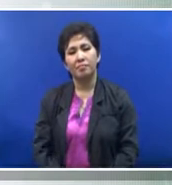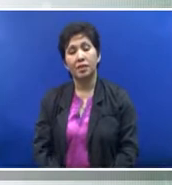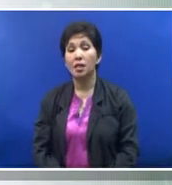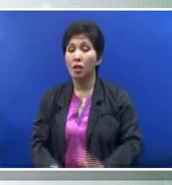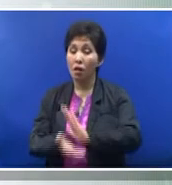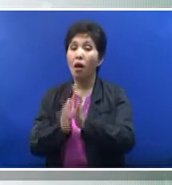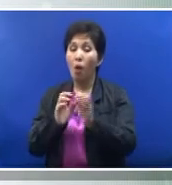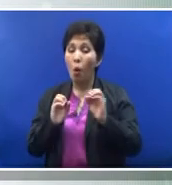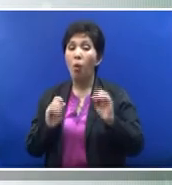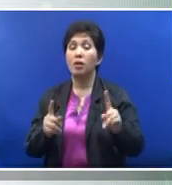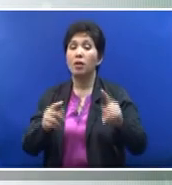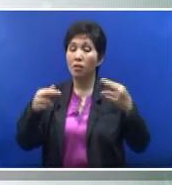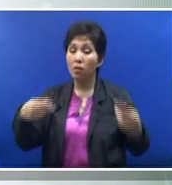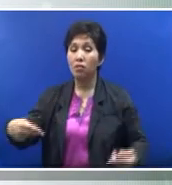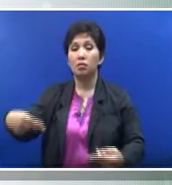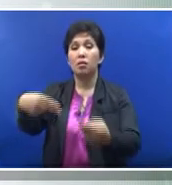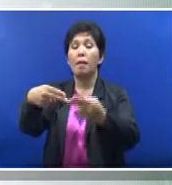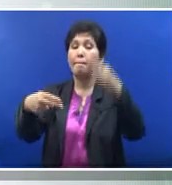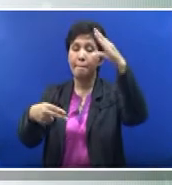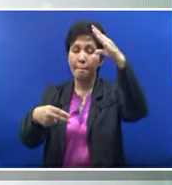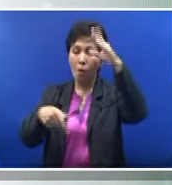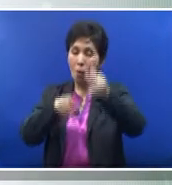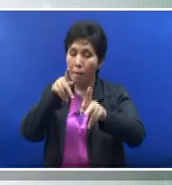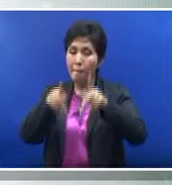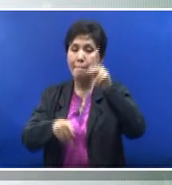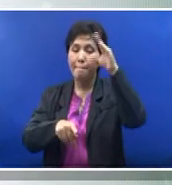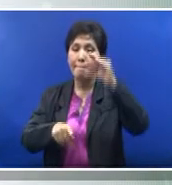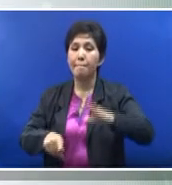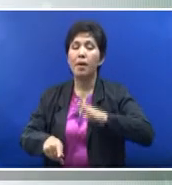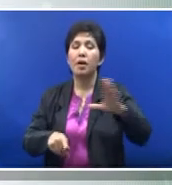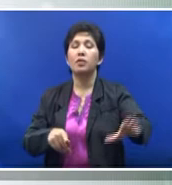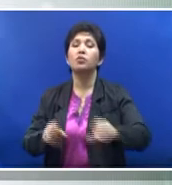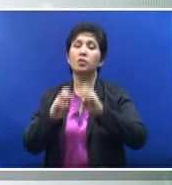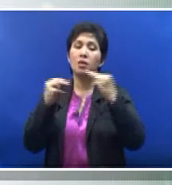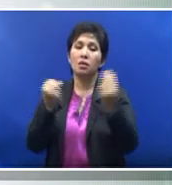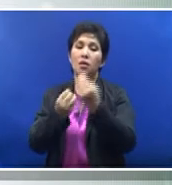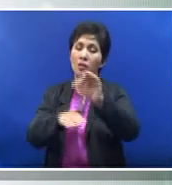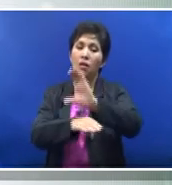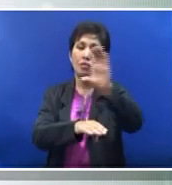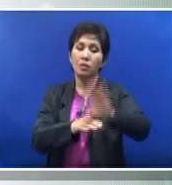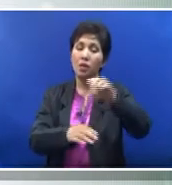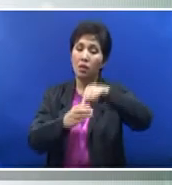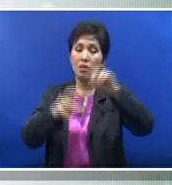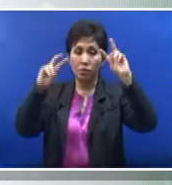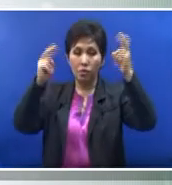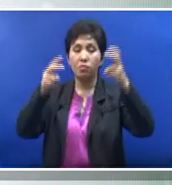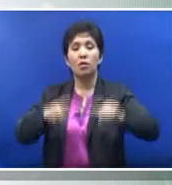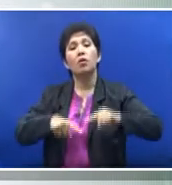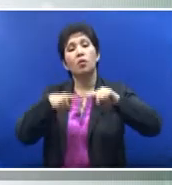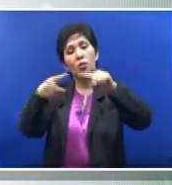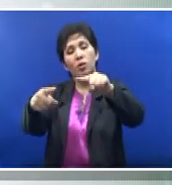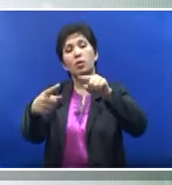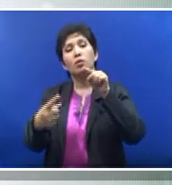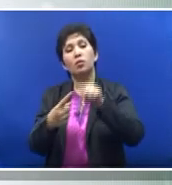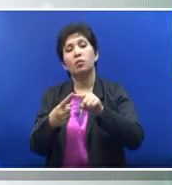Okay, related to man, society, and culture, in this topic, we are going to go